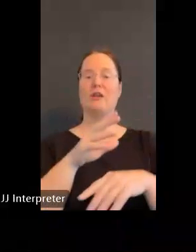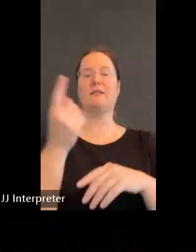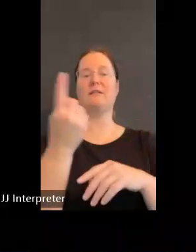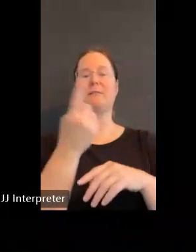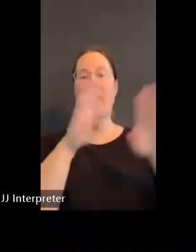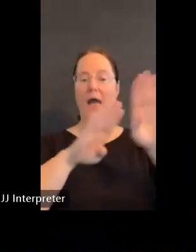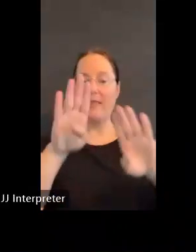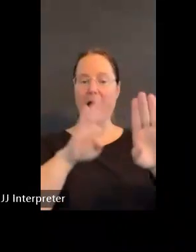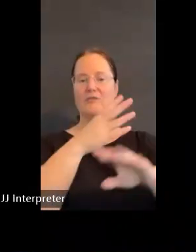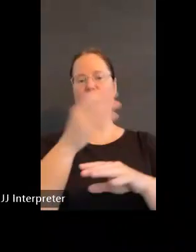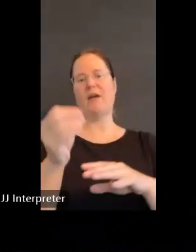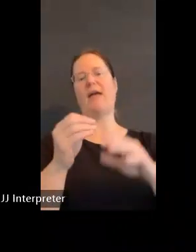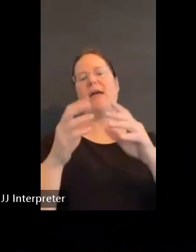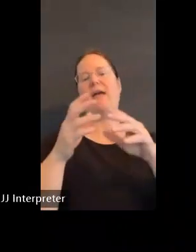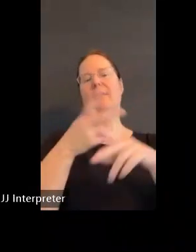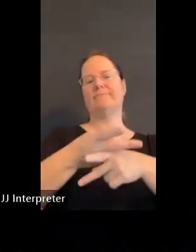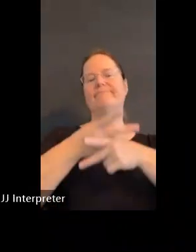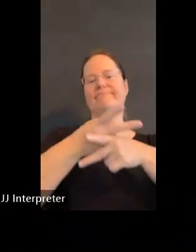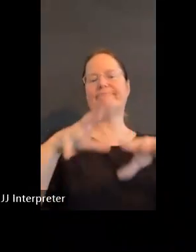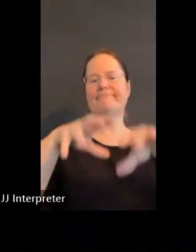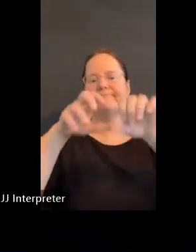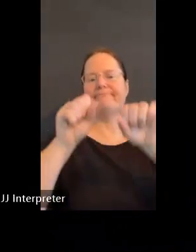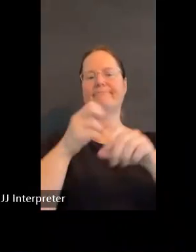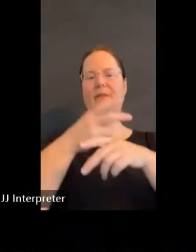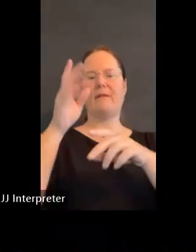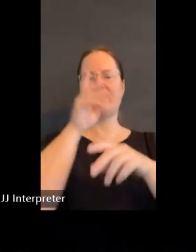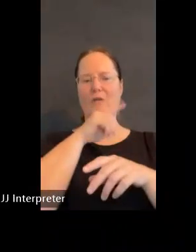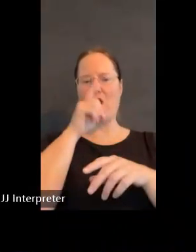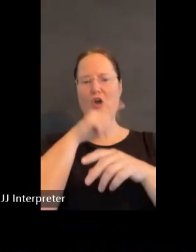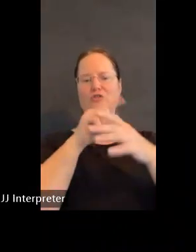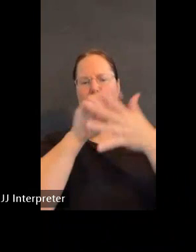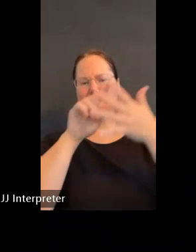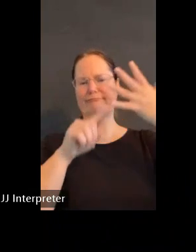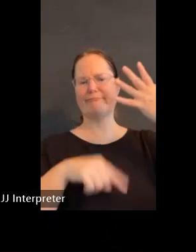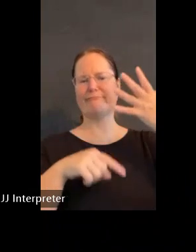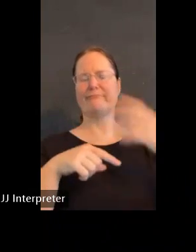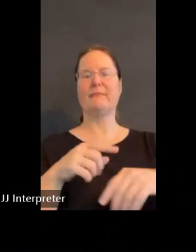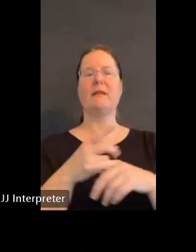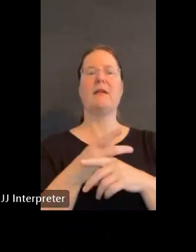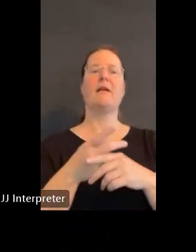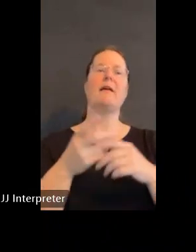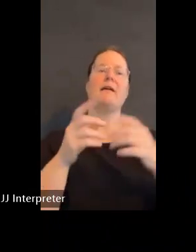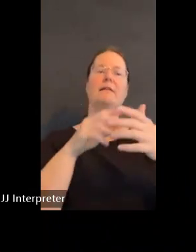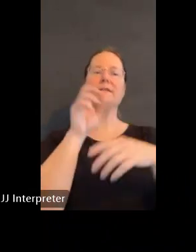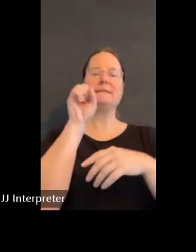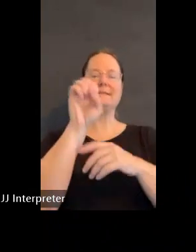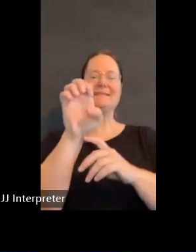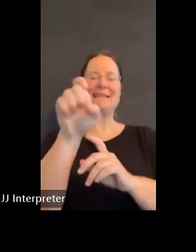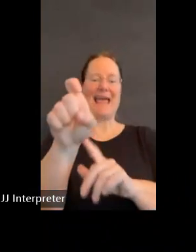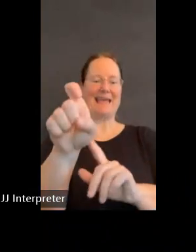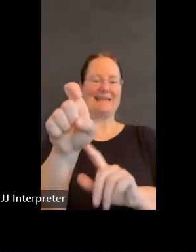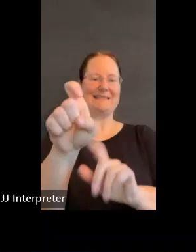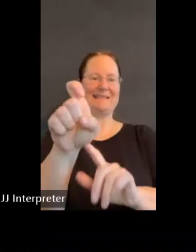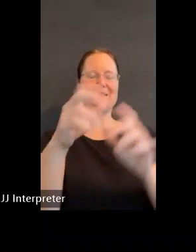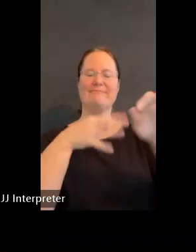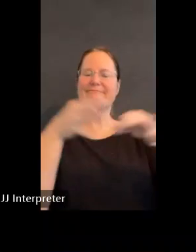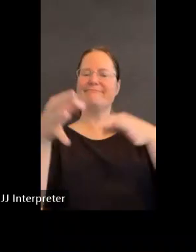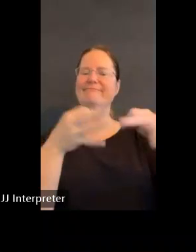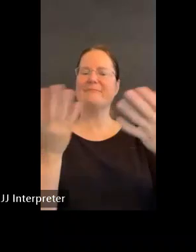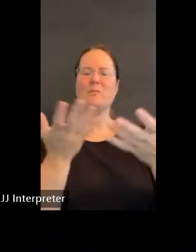I'd like to touch on sex as a protected class under the Human Relations Act. So while you didn't see